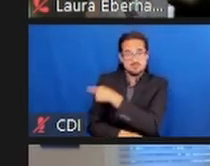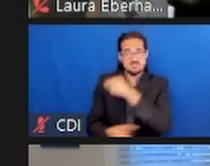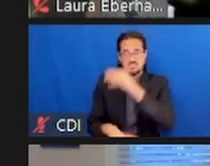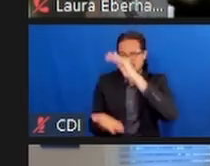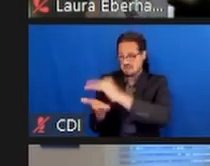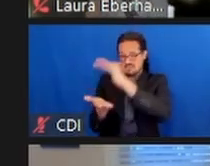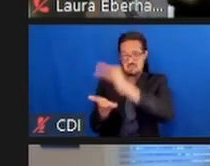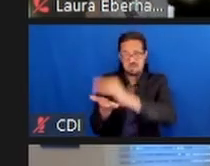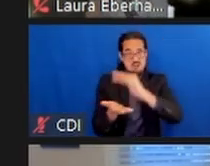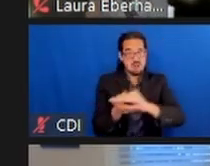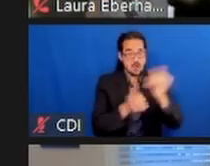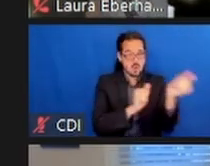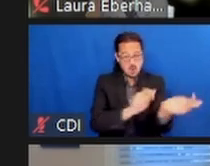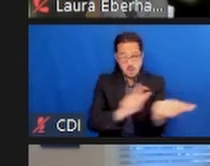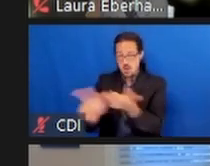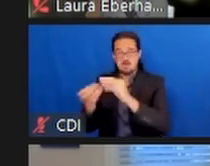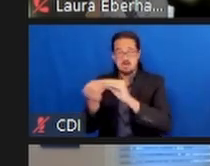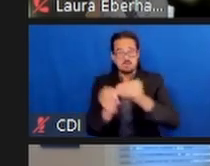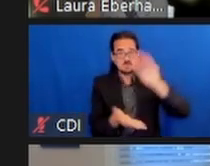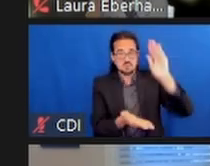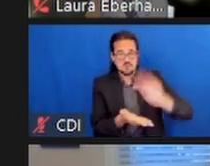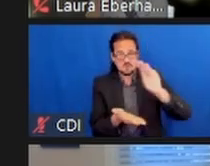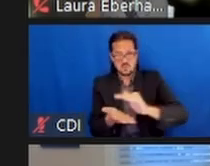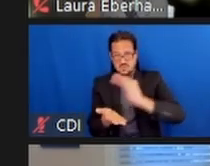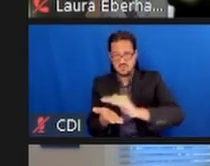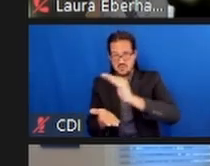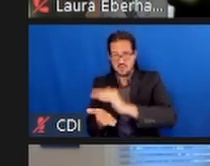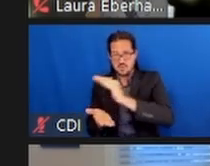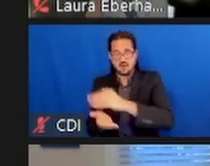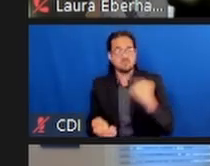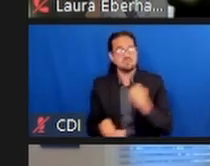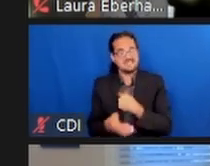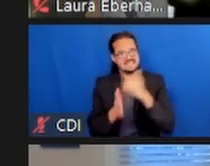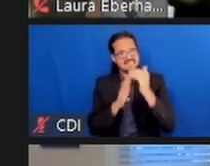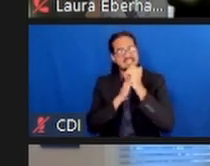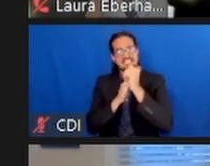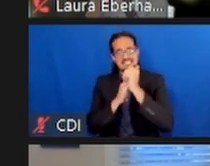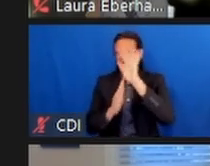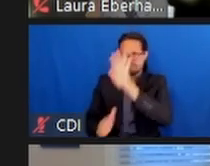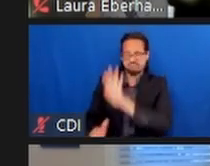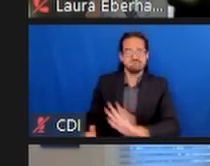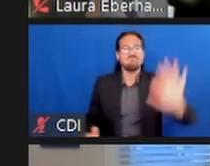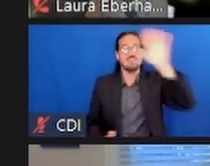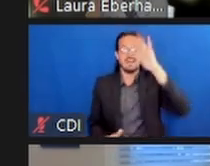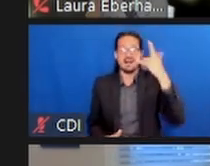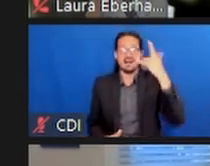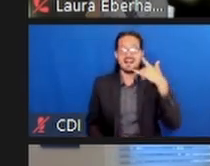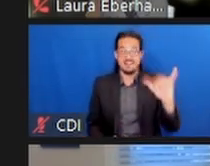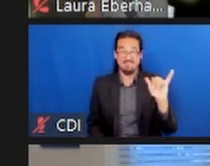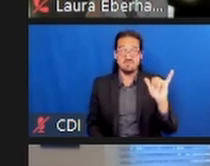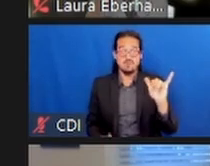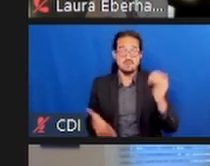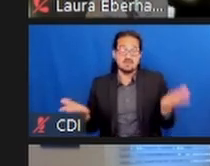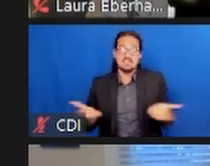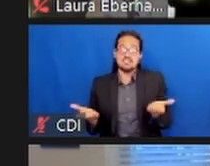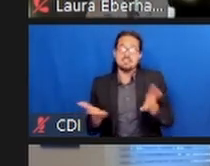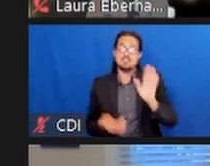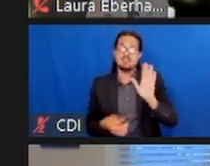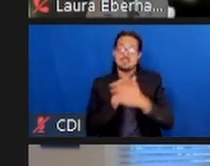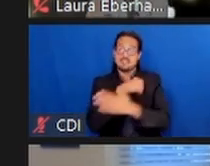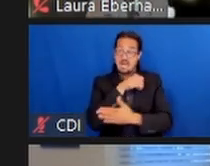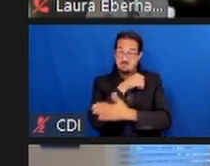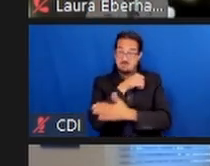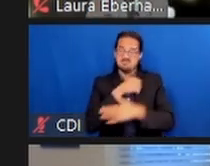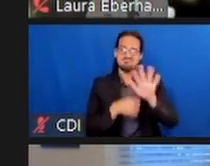nation. I believe Marin has been able to use the response to the pandemic as an evaluation tool for how